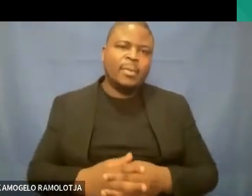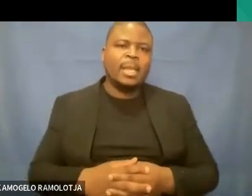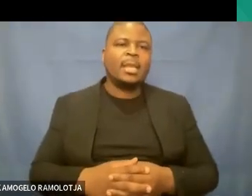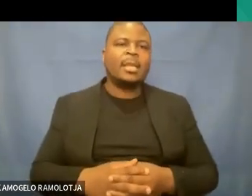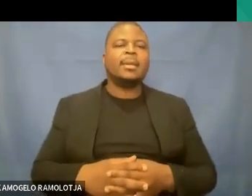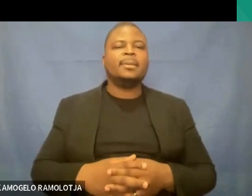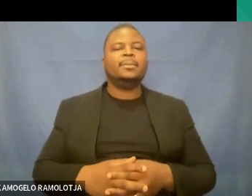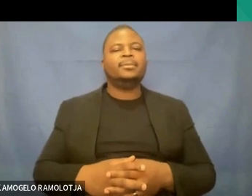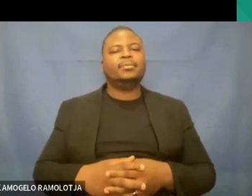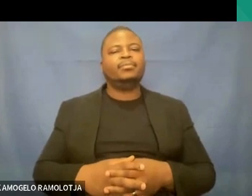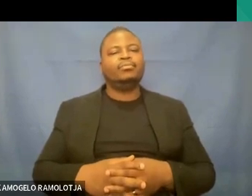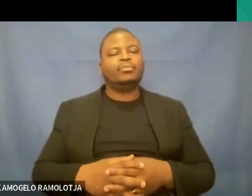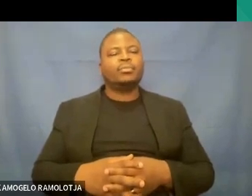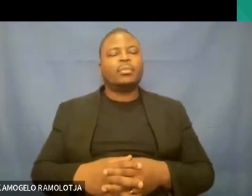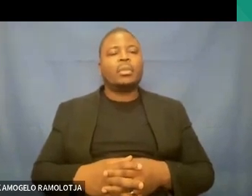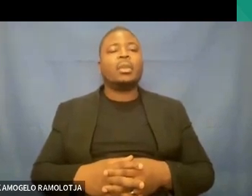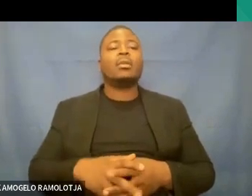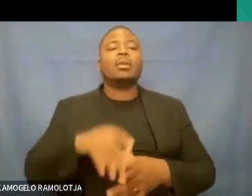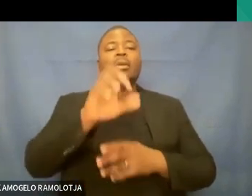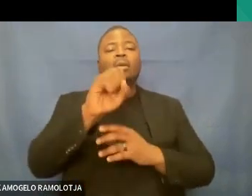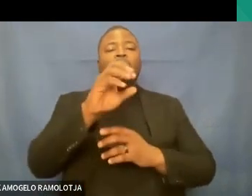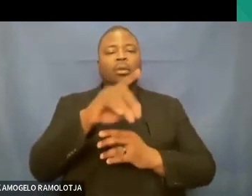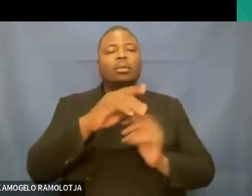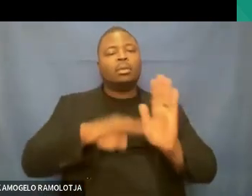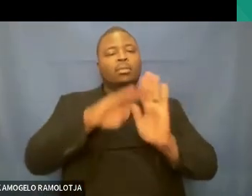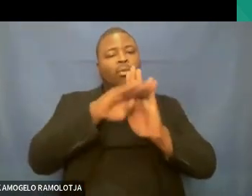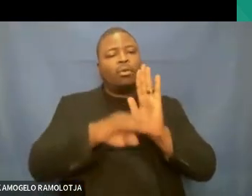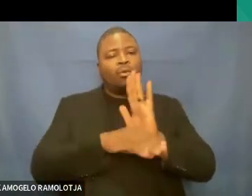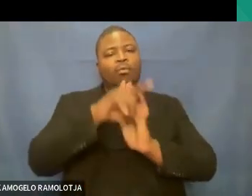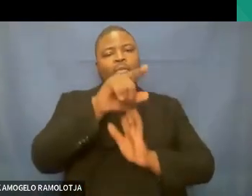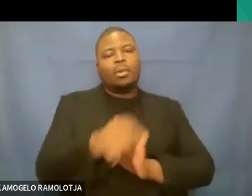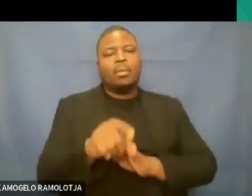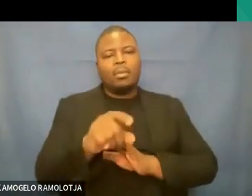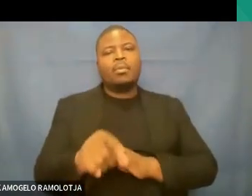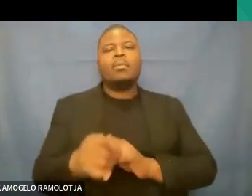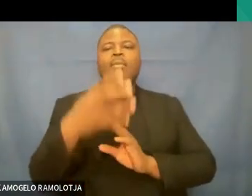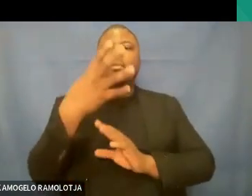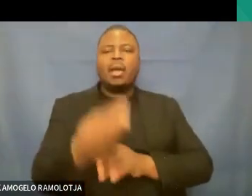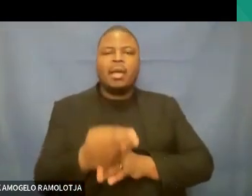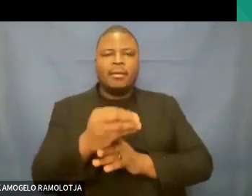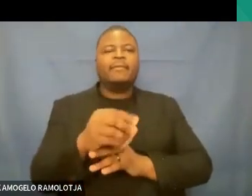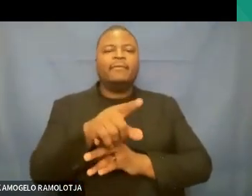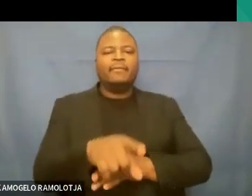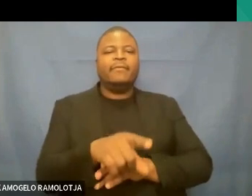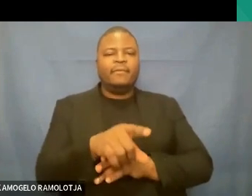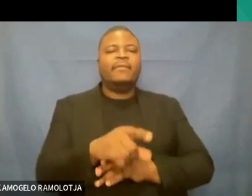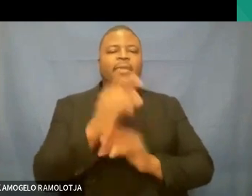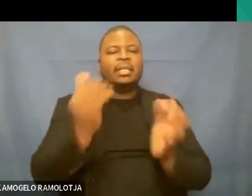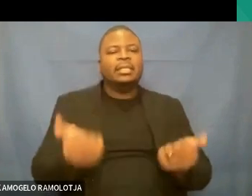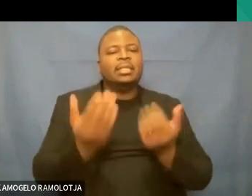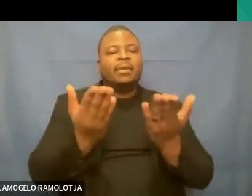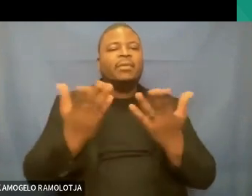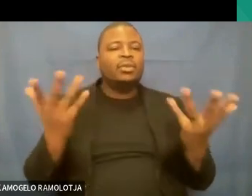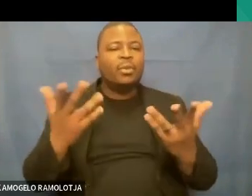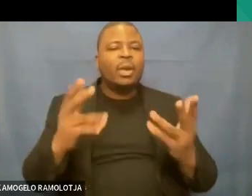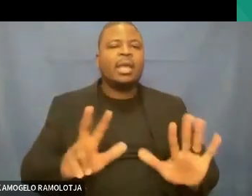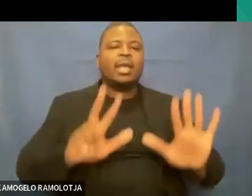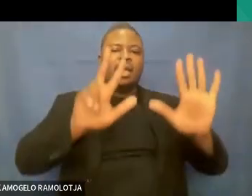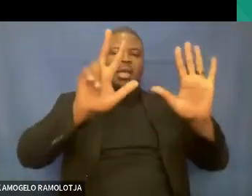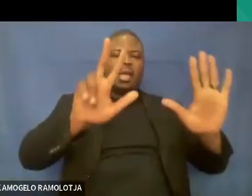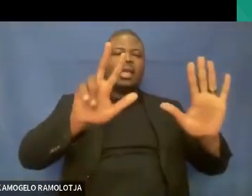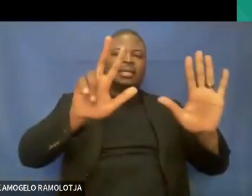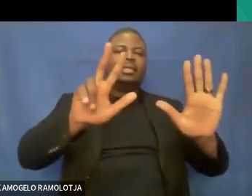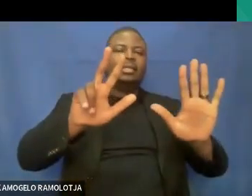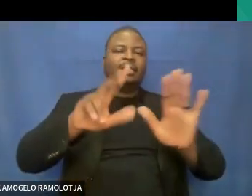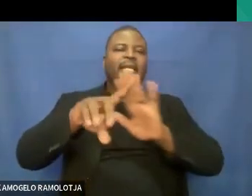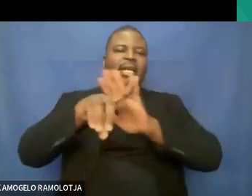the adolescents and young people program is mainstreamed into servicing 4 sub-districts. For the people who